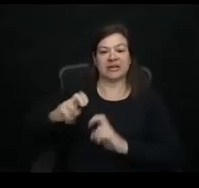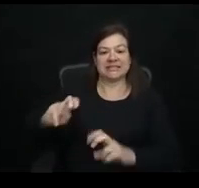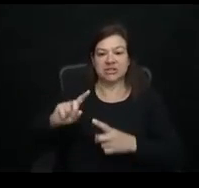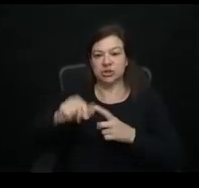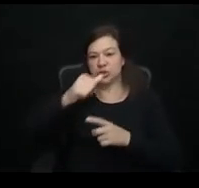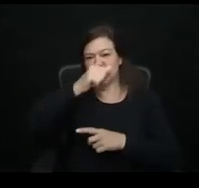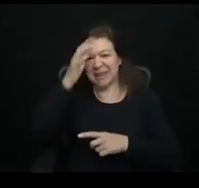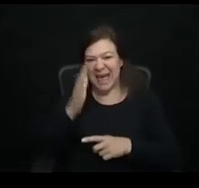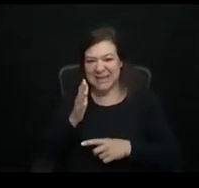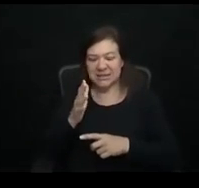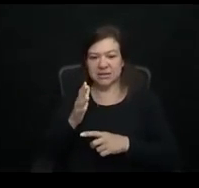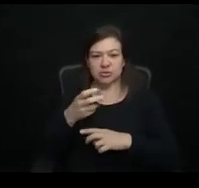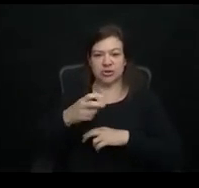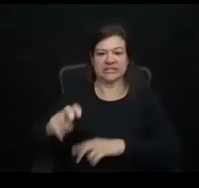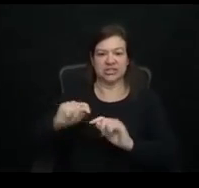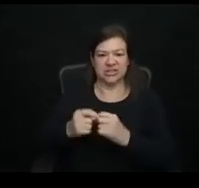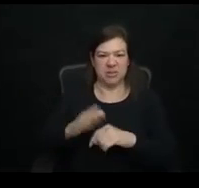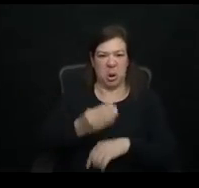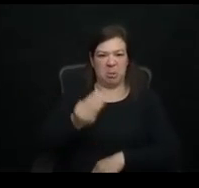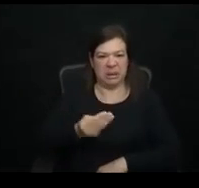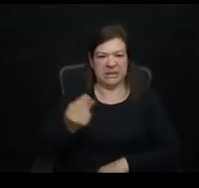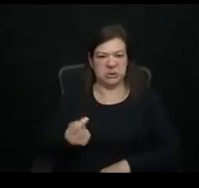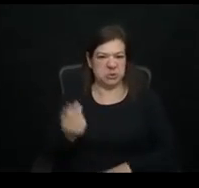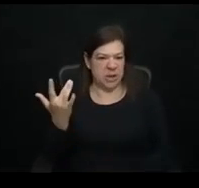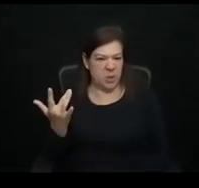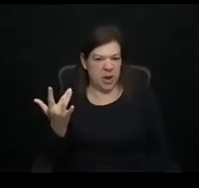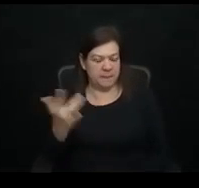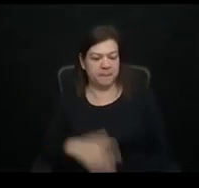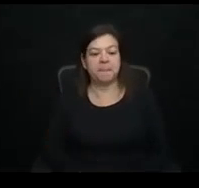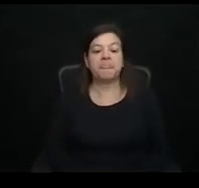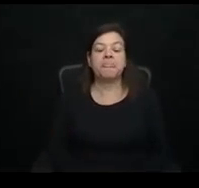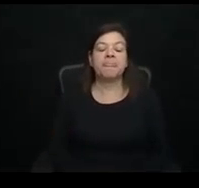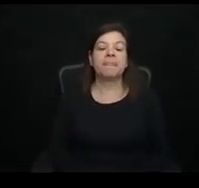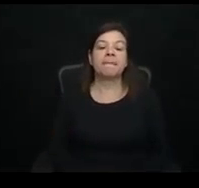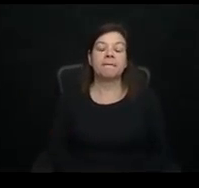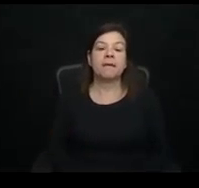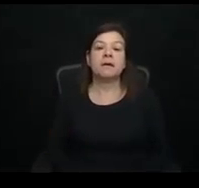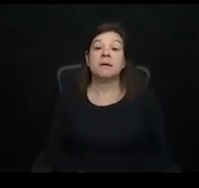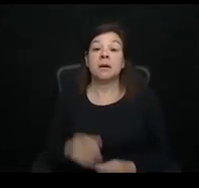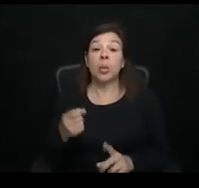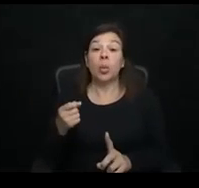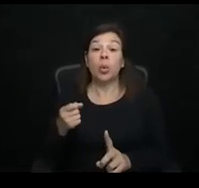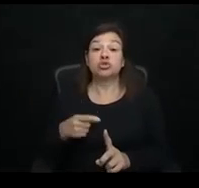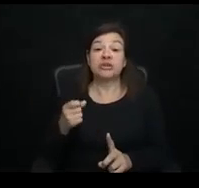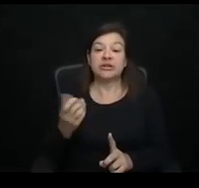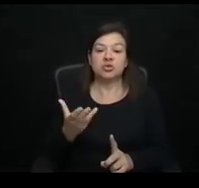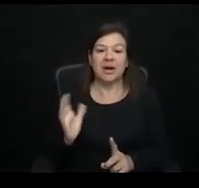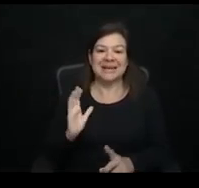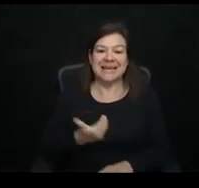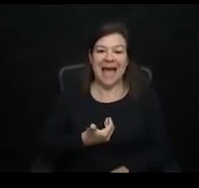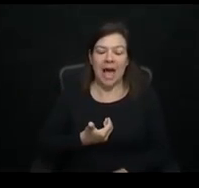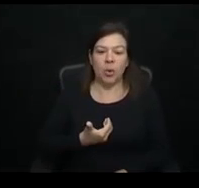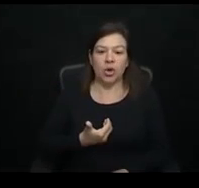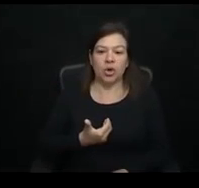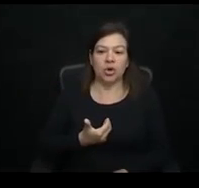a Monday, Tuesday? Why is that happening then? Well, what triggers it is our tour and how long it